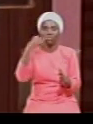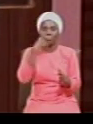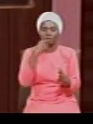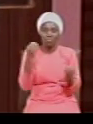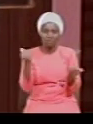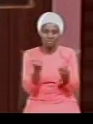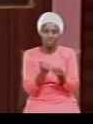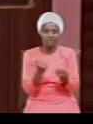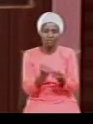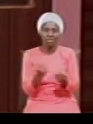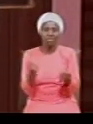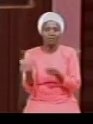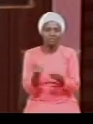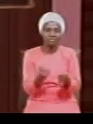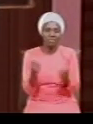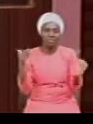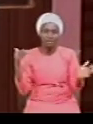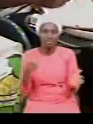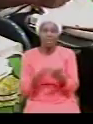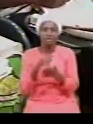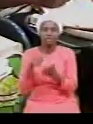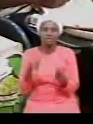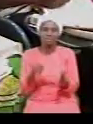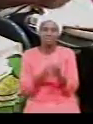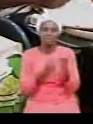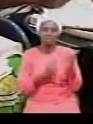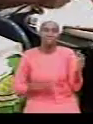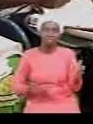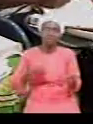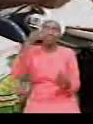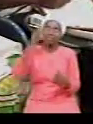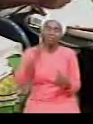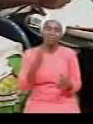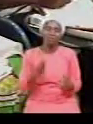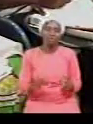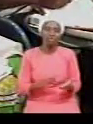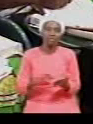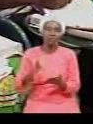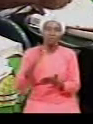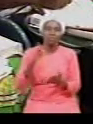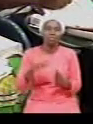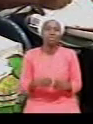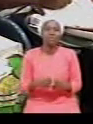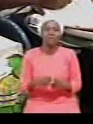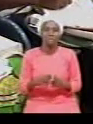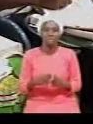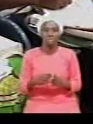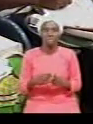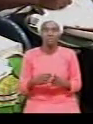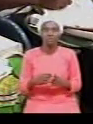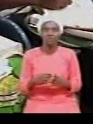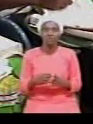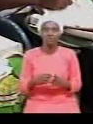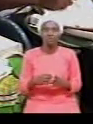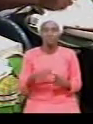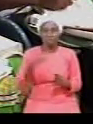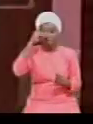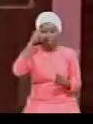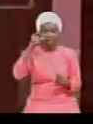against this Lord and God of glory. He shall wound the heads